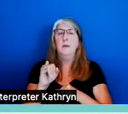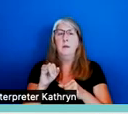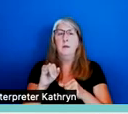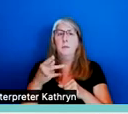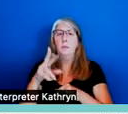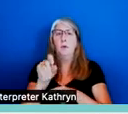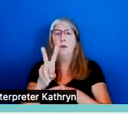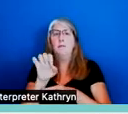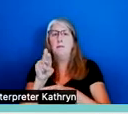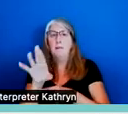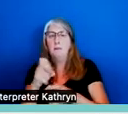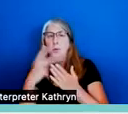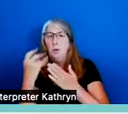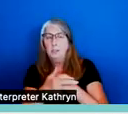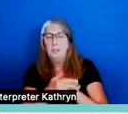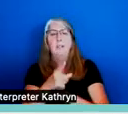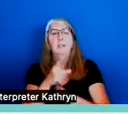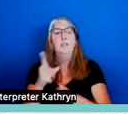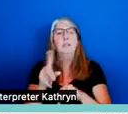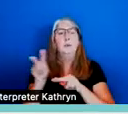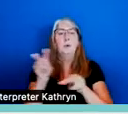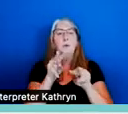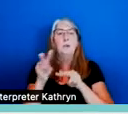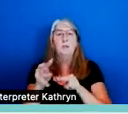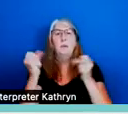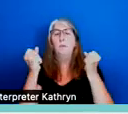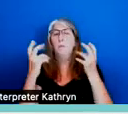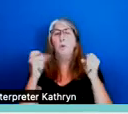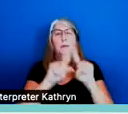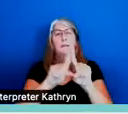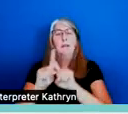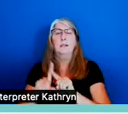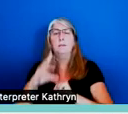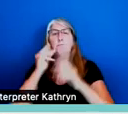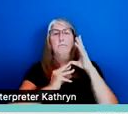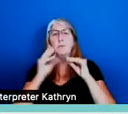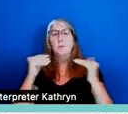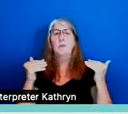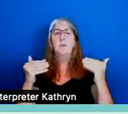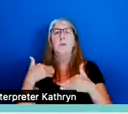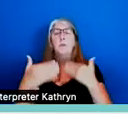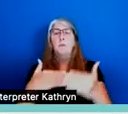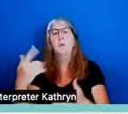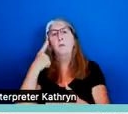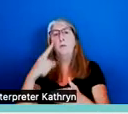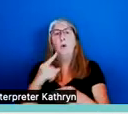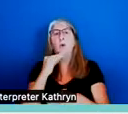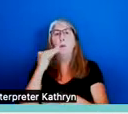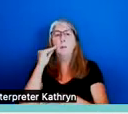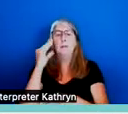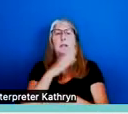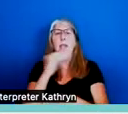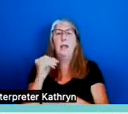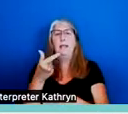Arlene brings over 20 years of a multifaceted experience within the movement to end domestic and other forms of